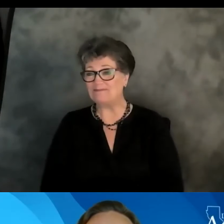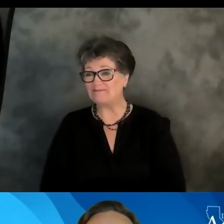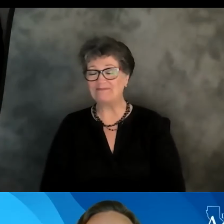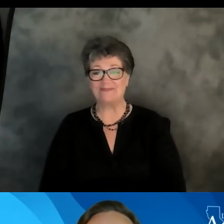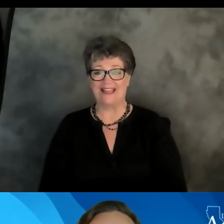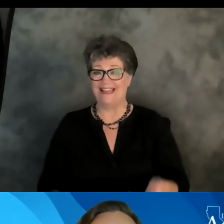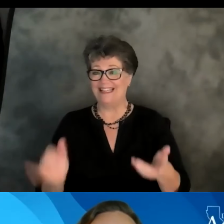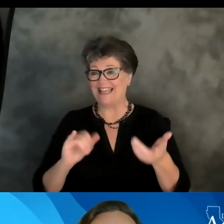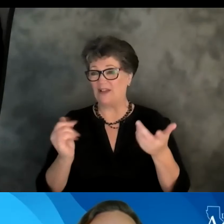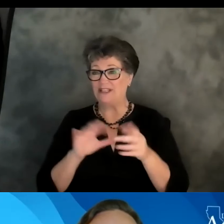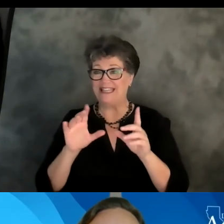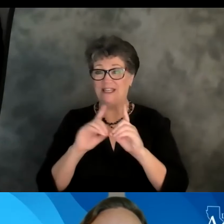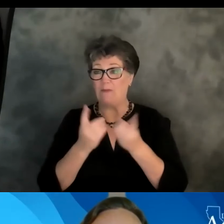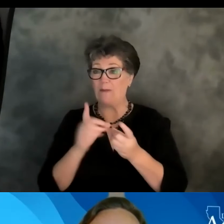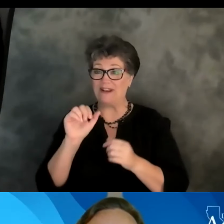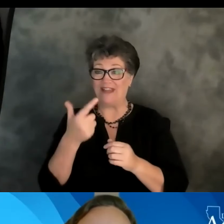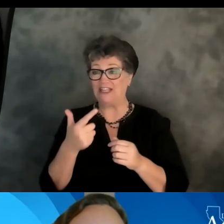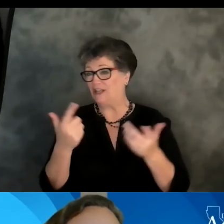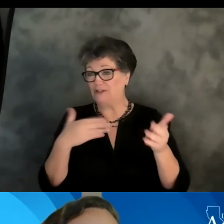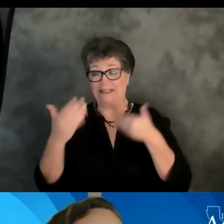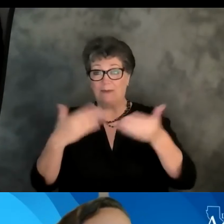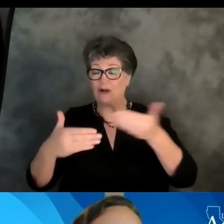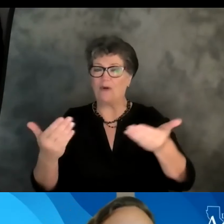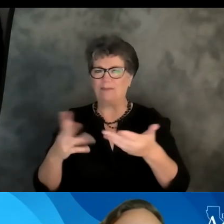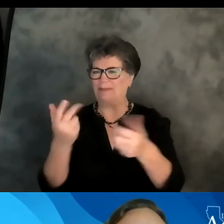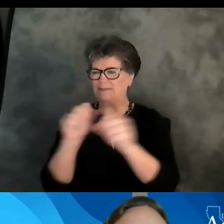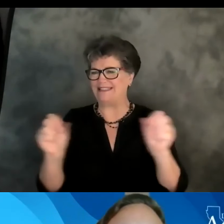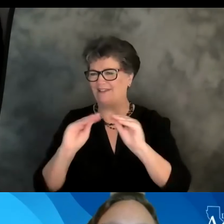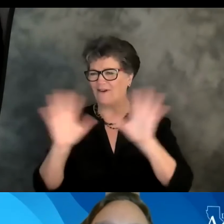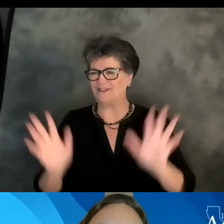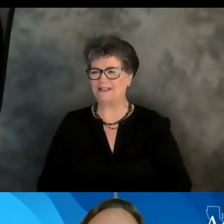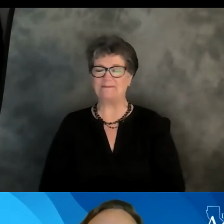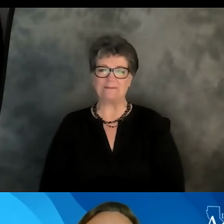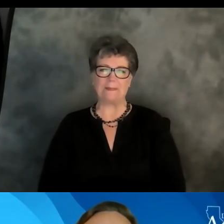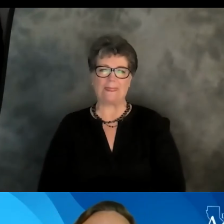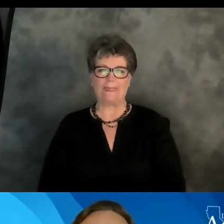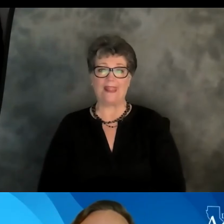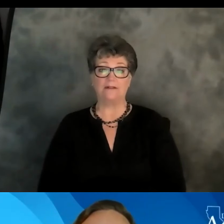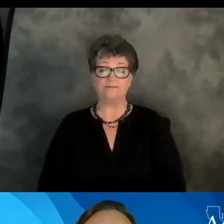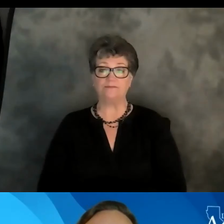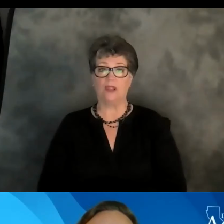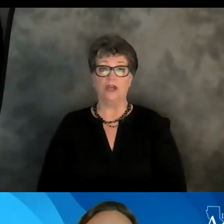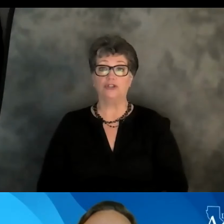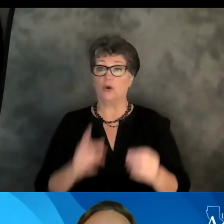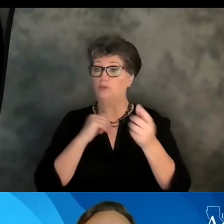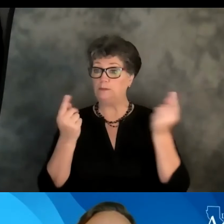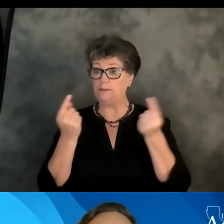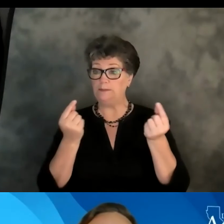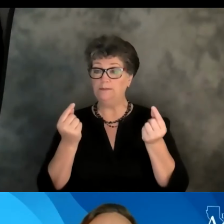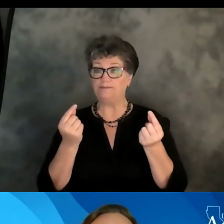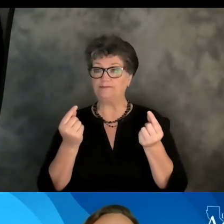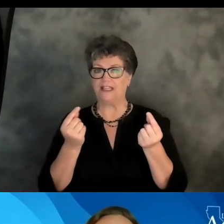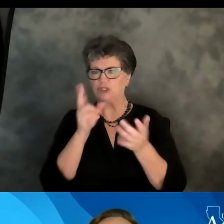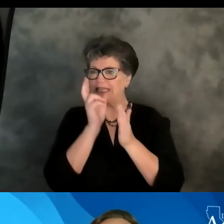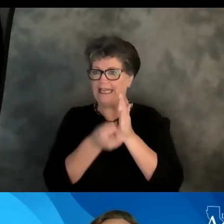do in the Department of Aging, but please be safe, obviously. So what we wanted to do was just get into